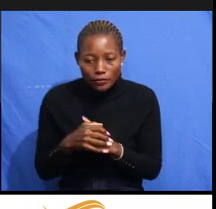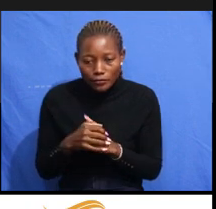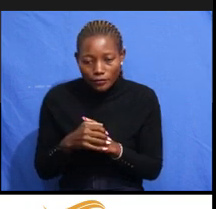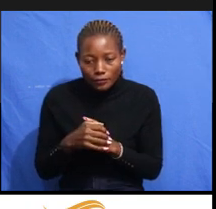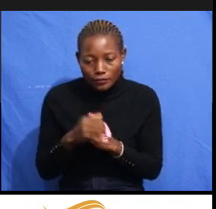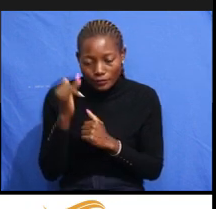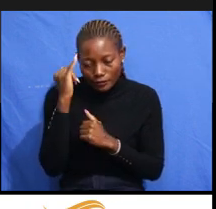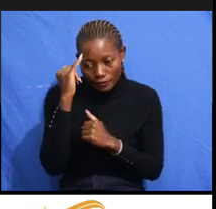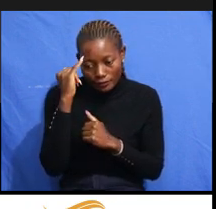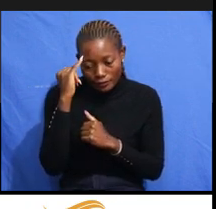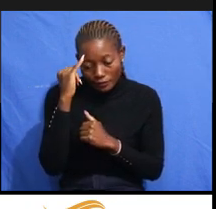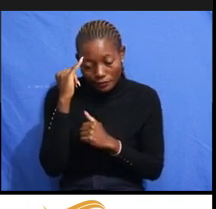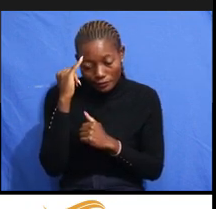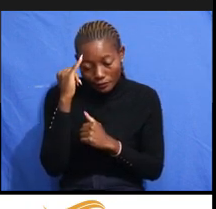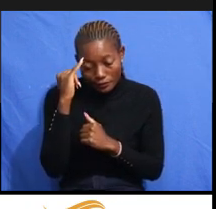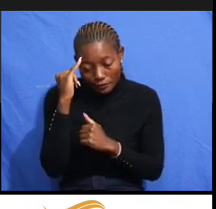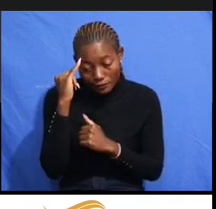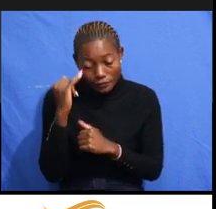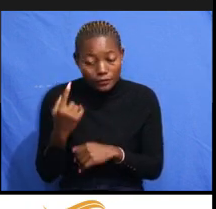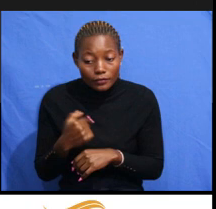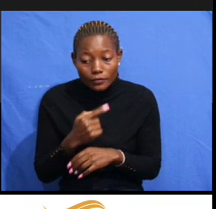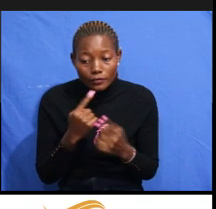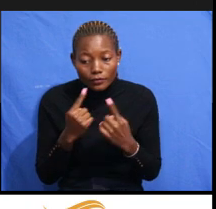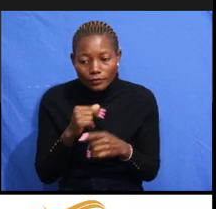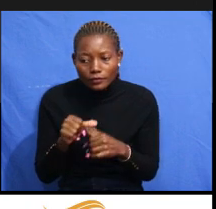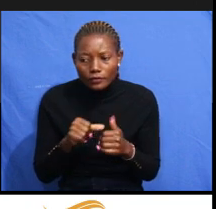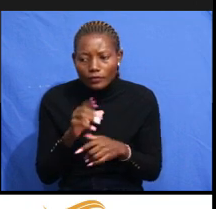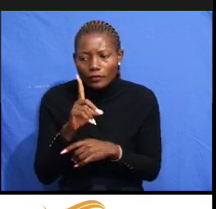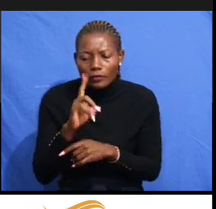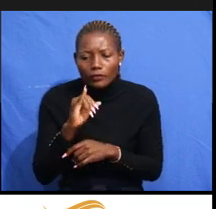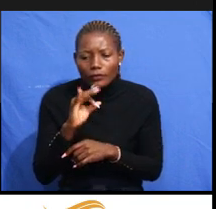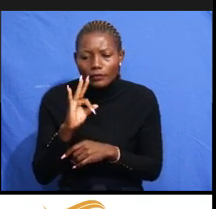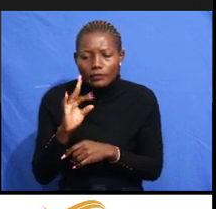On the capillary beds, you're mainly talking about diffusion. I don't know